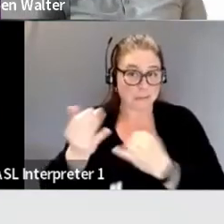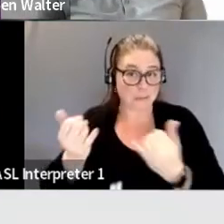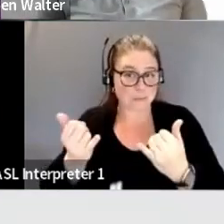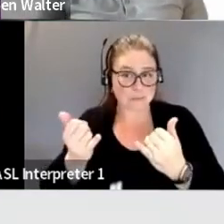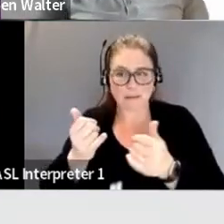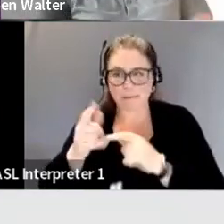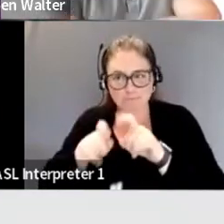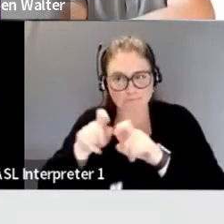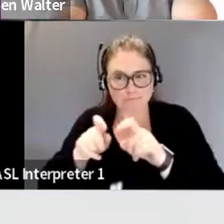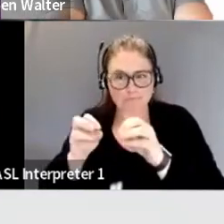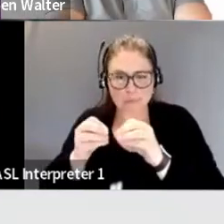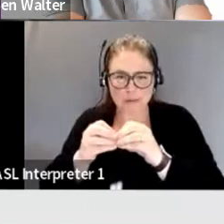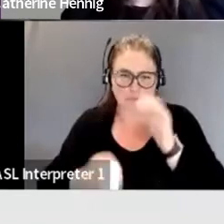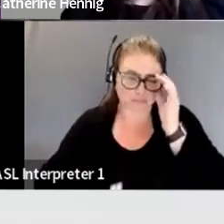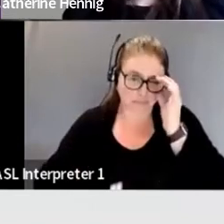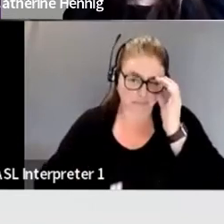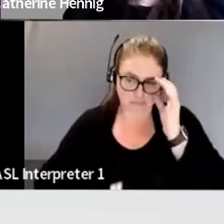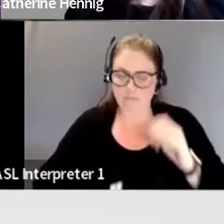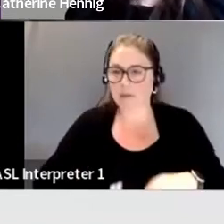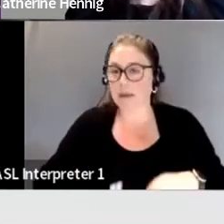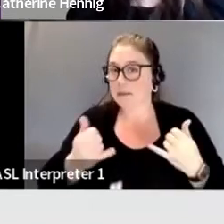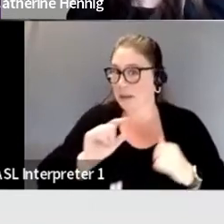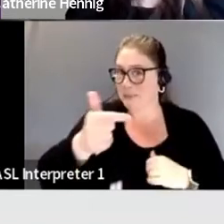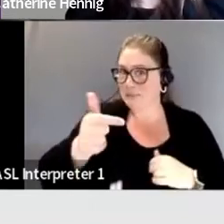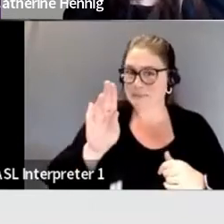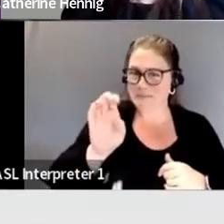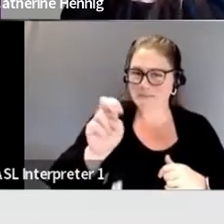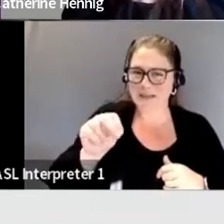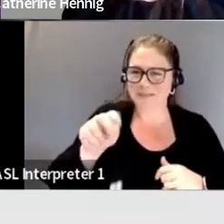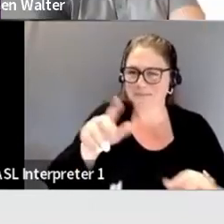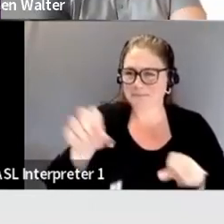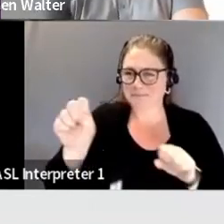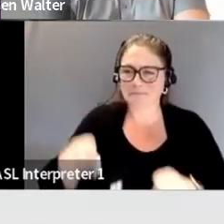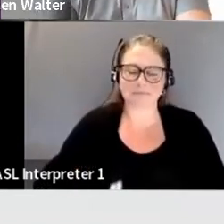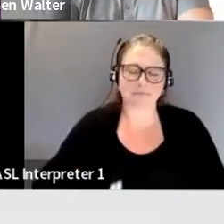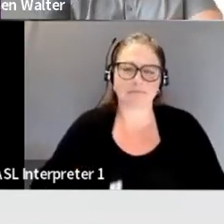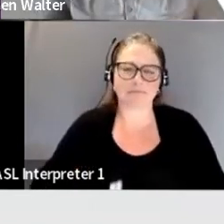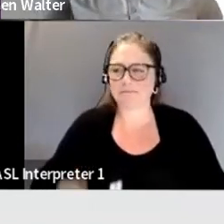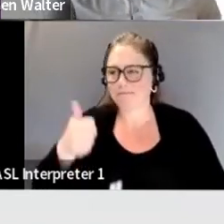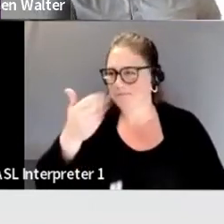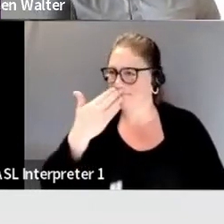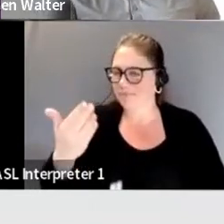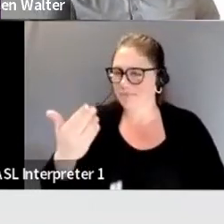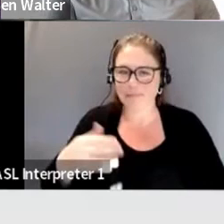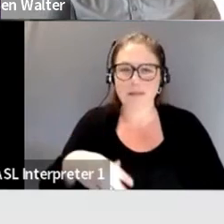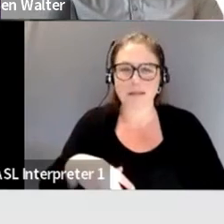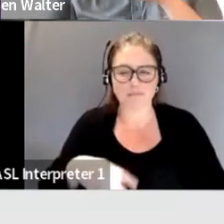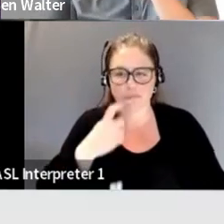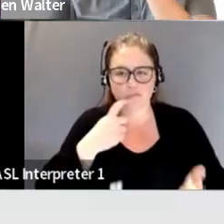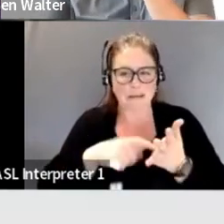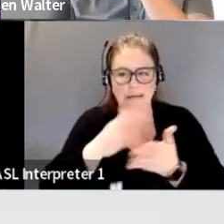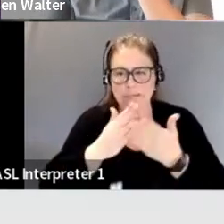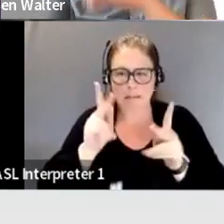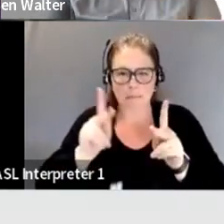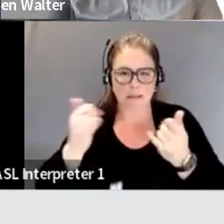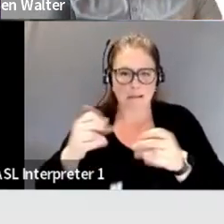Perfect. Great. Sorry, just going to say handing it off to Ben. Yeah, fantastic. Thank you. And recognize, some folks have to pop